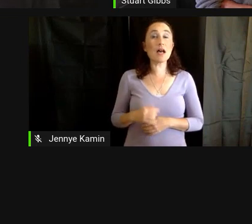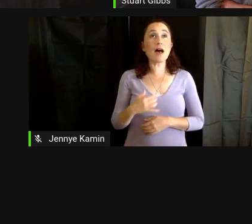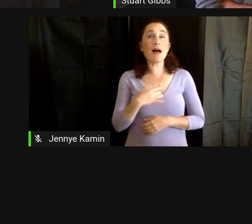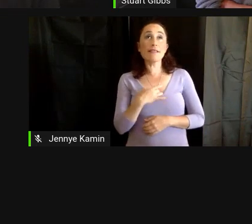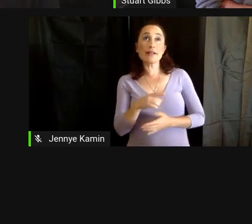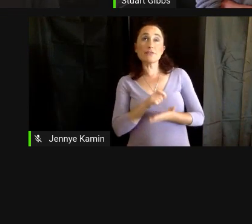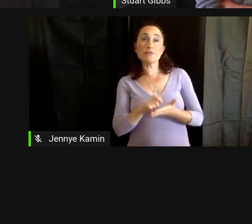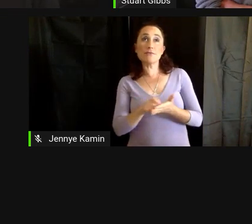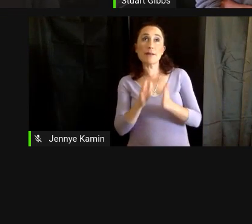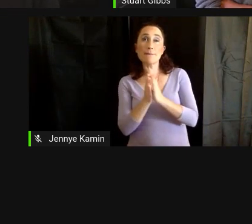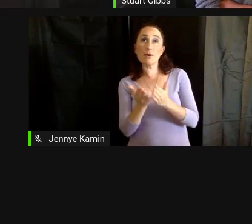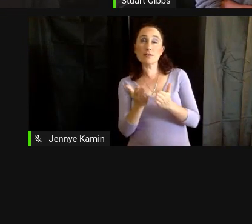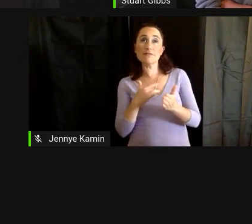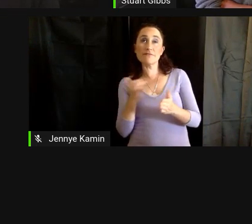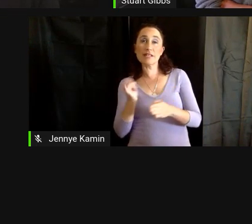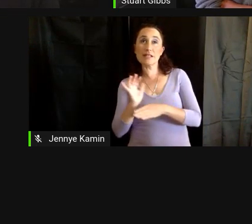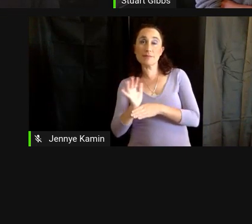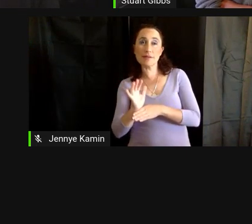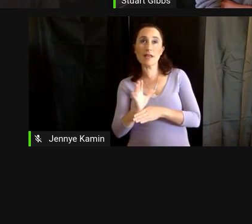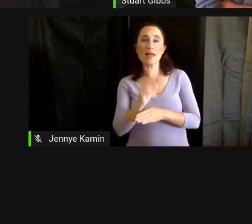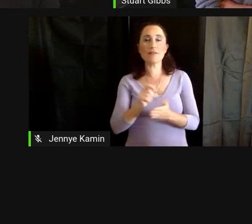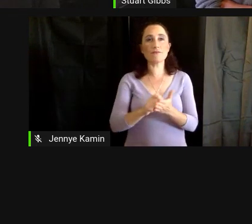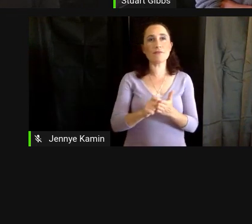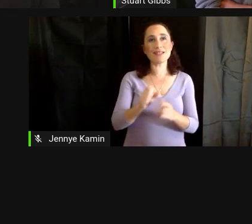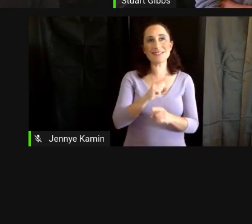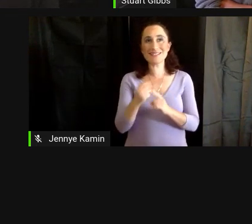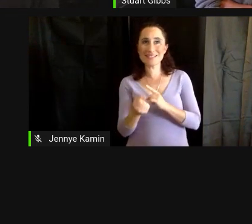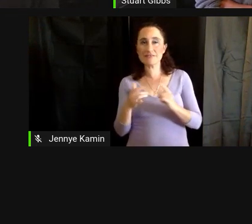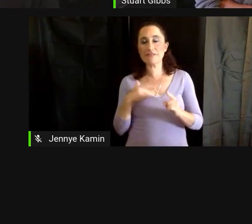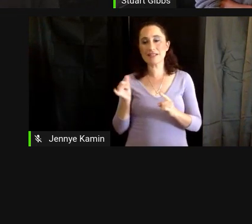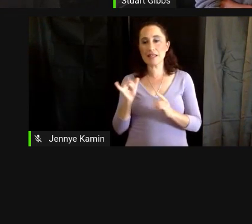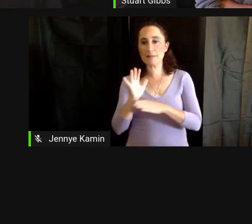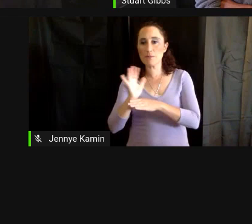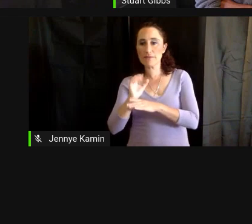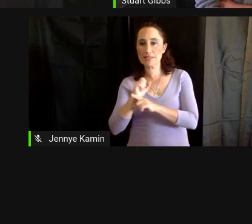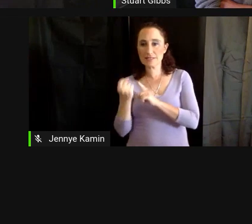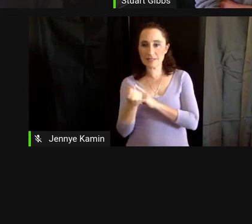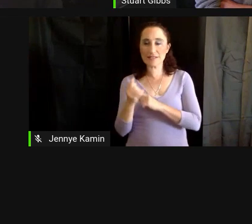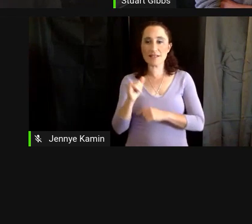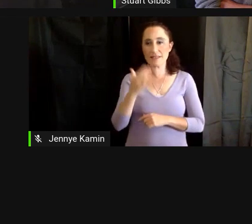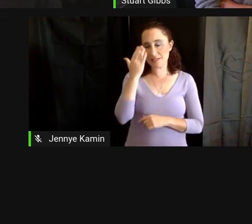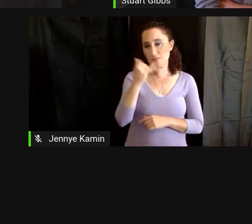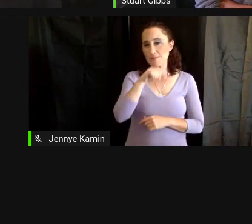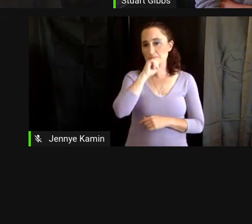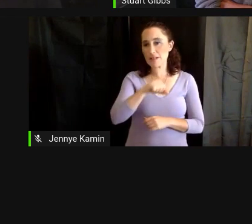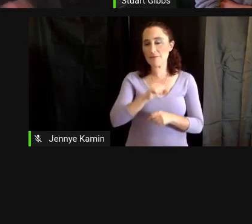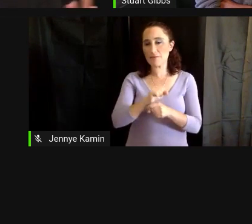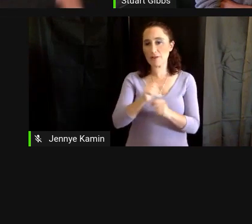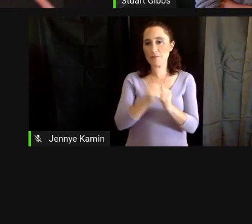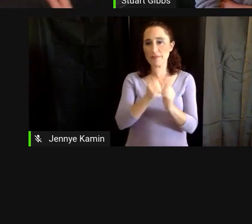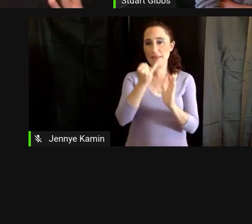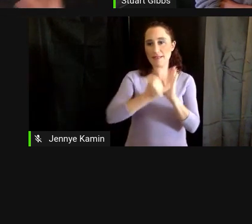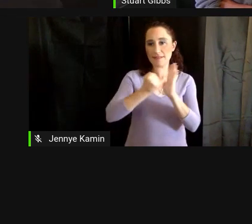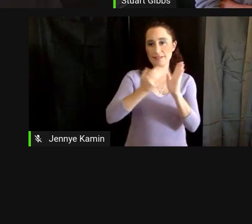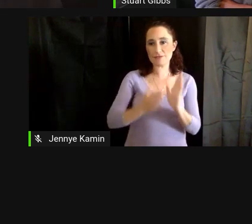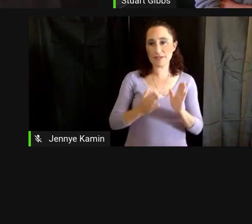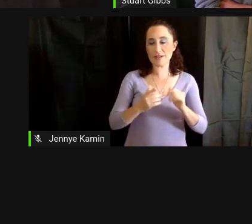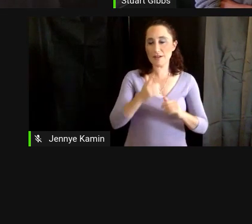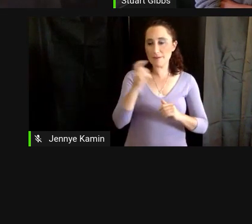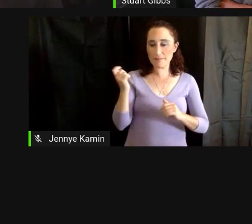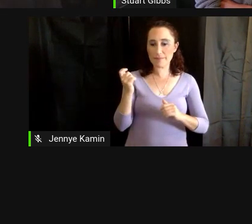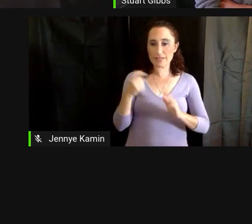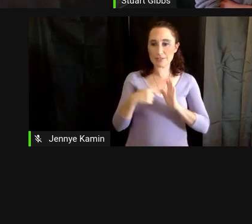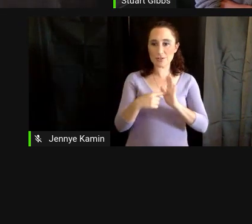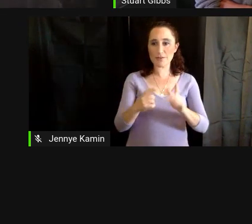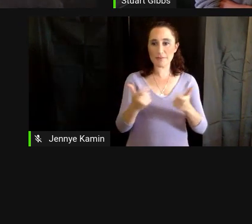movies and write scenes that feel like movie scenes. That's one of the reasons I love working with an illustrator, because you get to show the big stuff that you